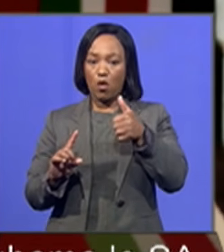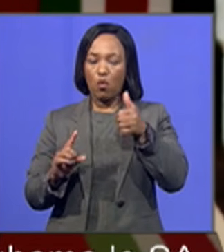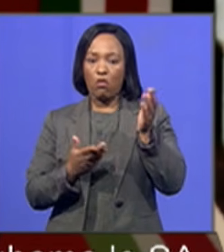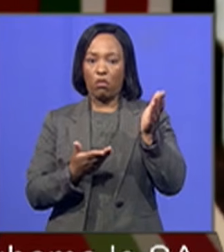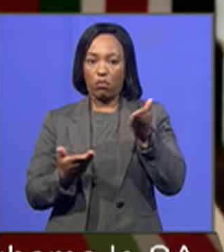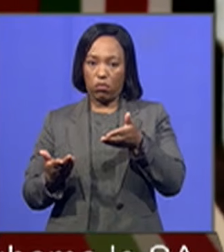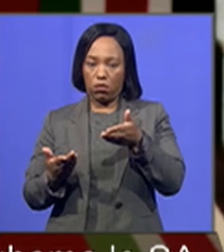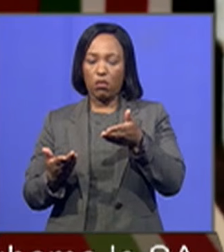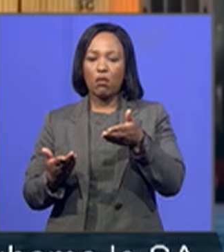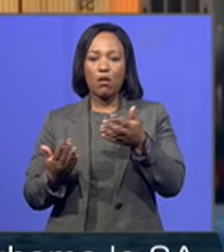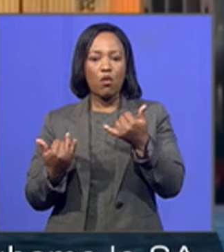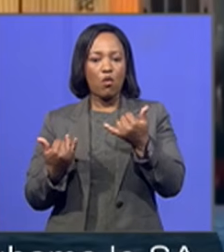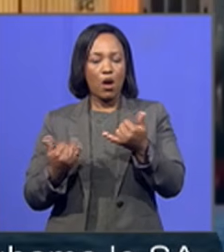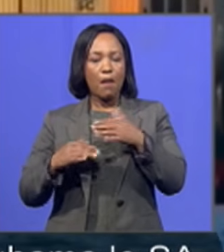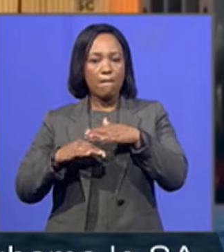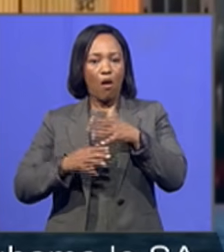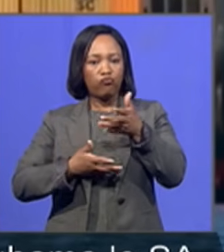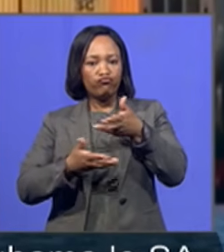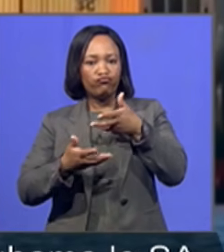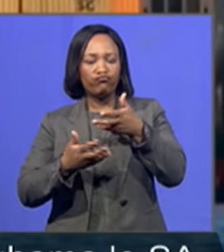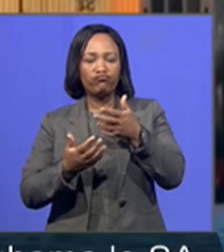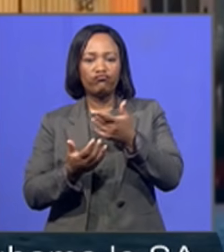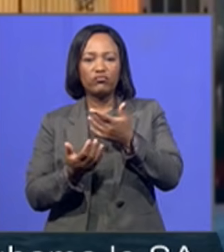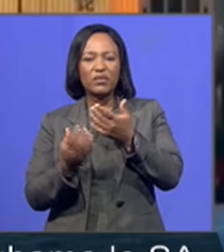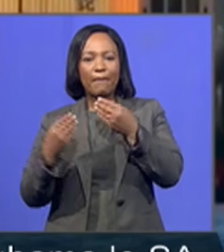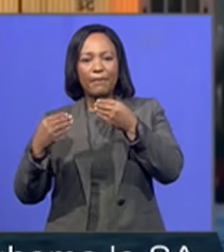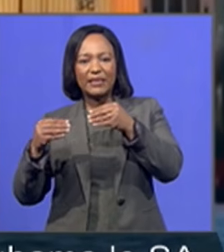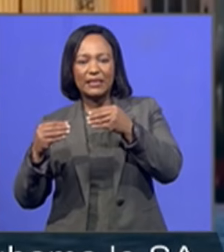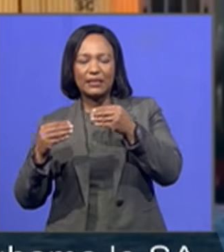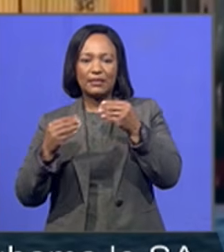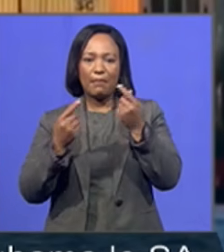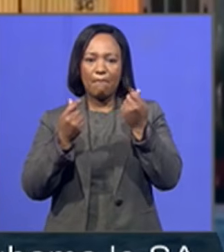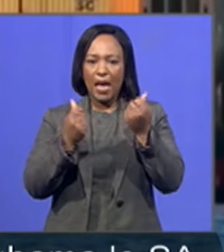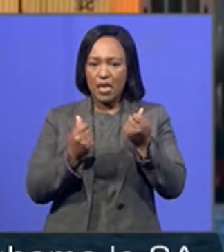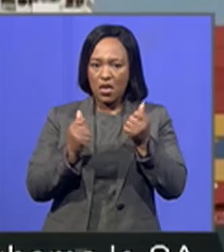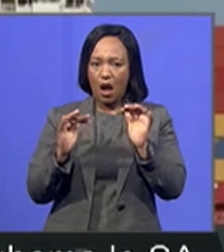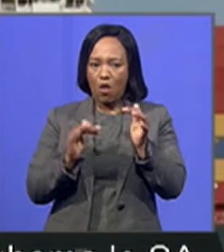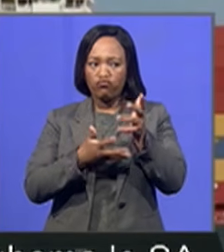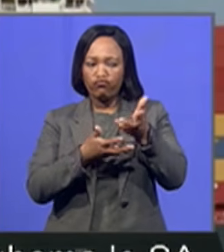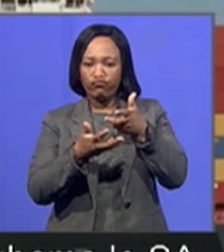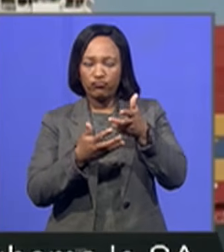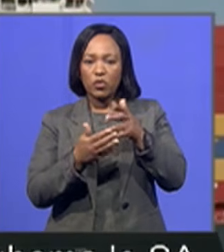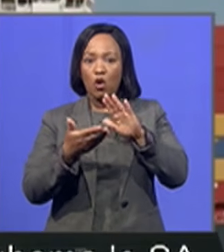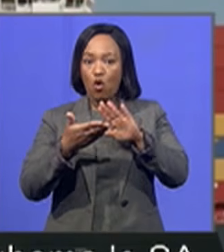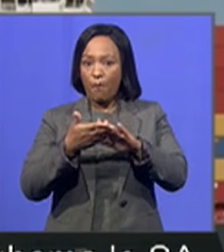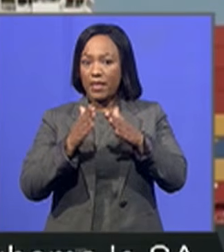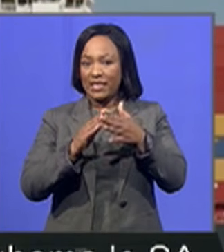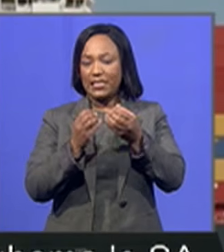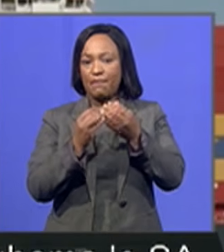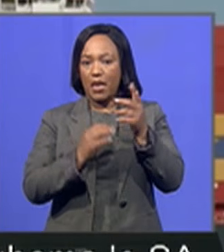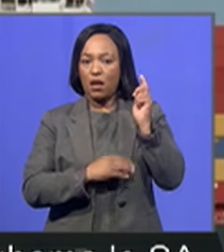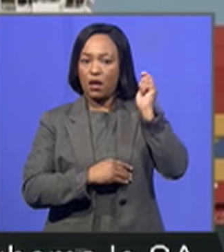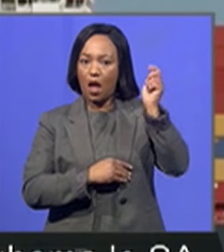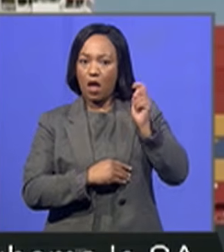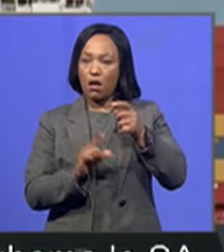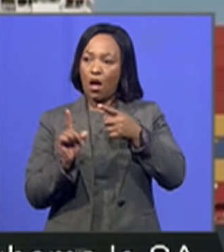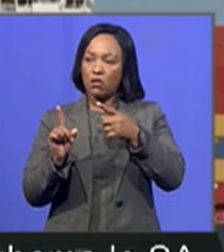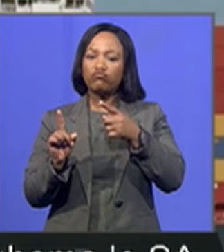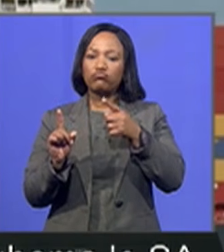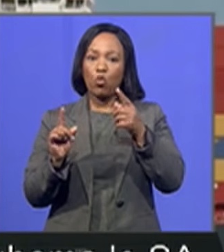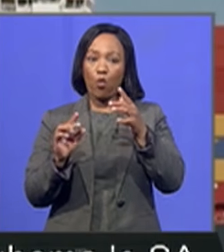tsepamisa maikutlo haholo ditabeng tsa kgwebo le matsete. Baahi ba bangata ba Kenya ba na le tshepo ya hore ketelo ena e tla